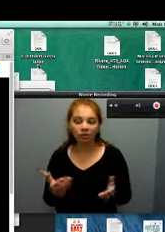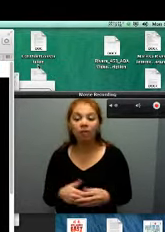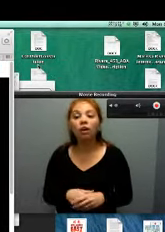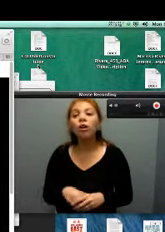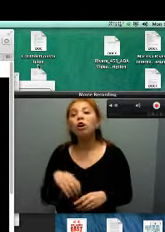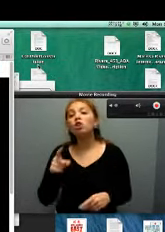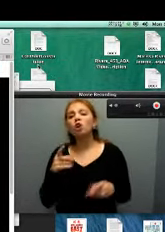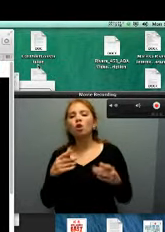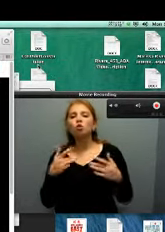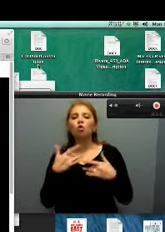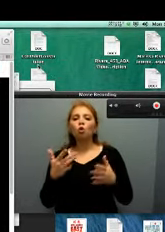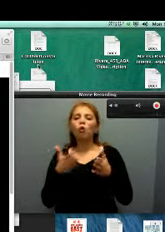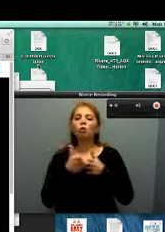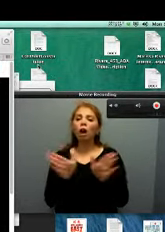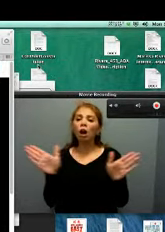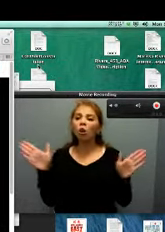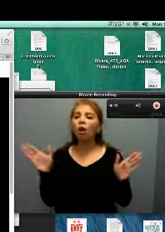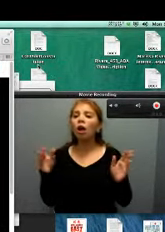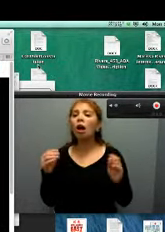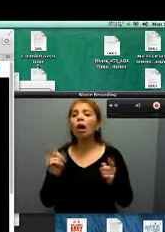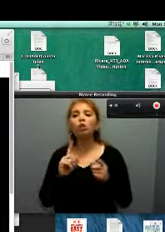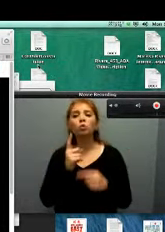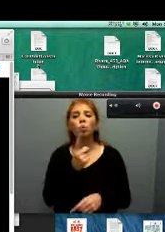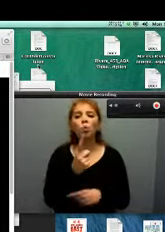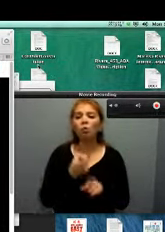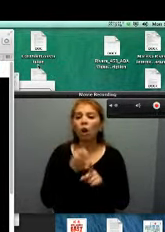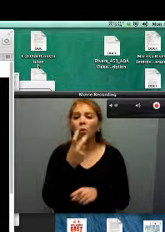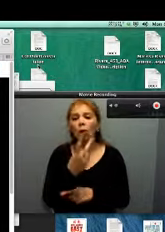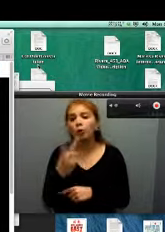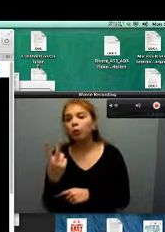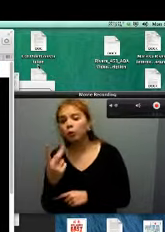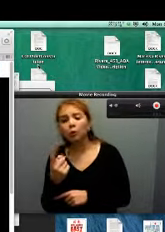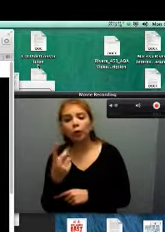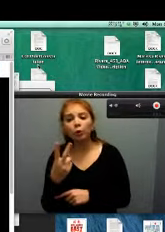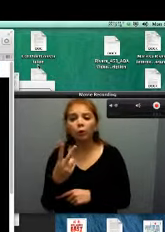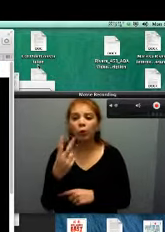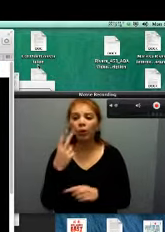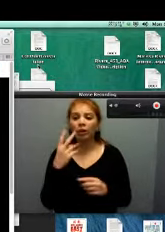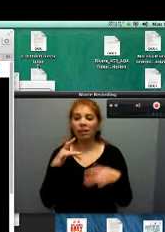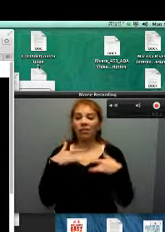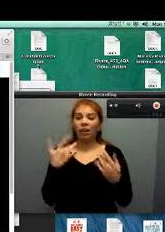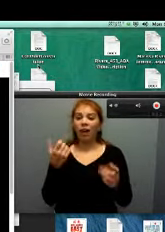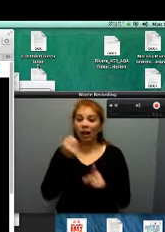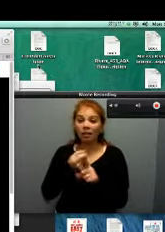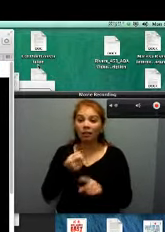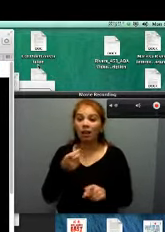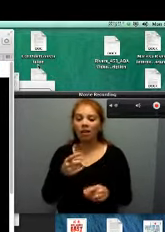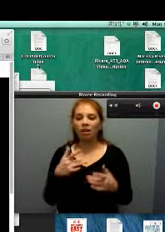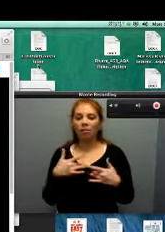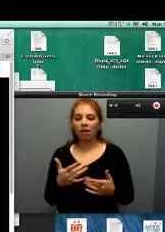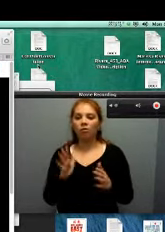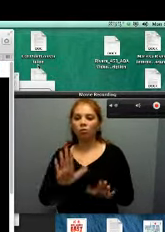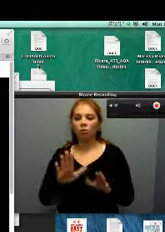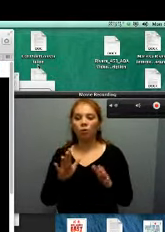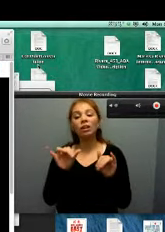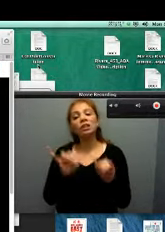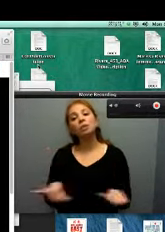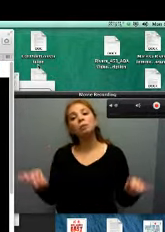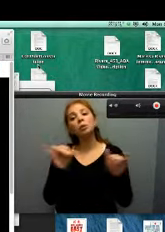So you generalize from one or two events, and that becomes your typical view of that person.